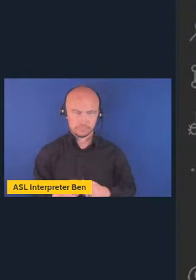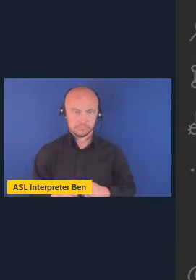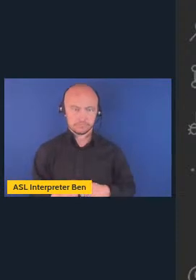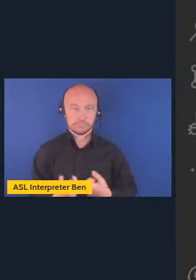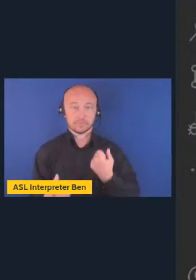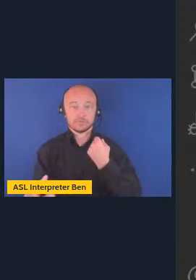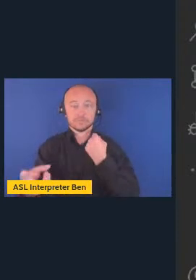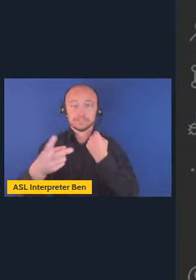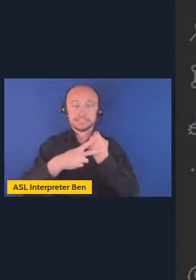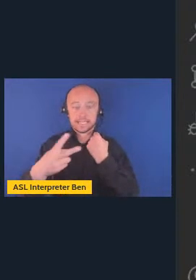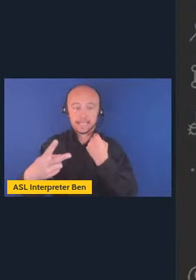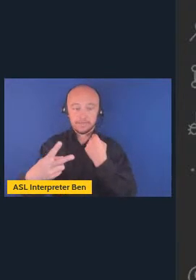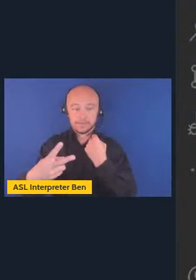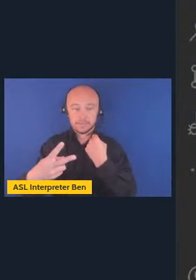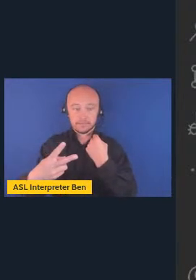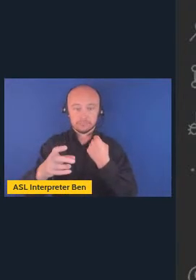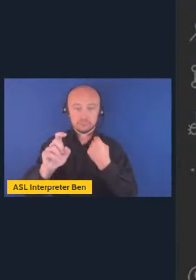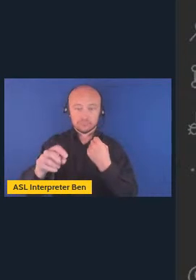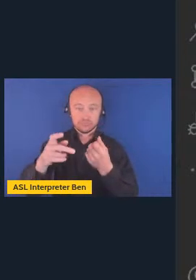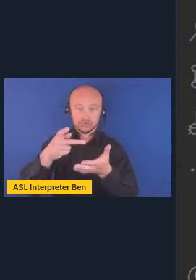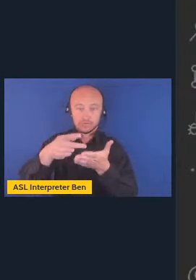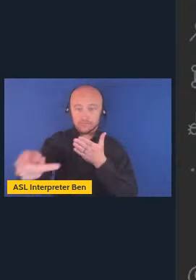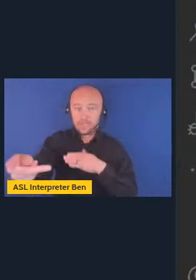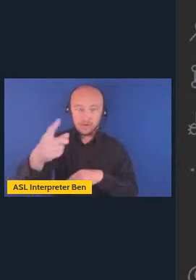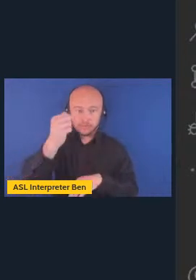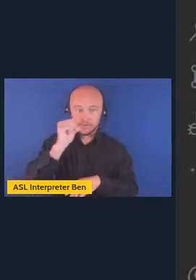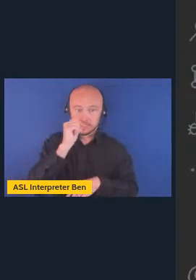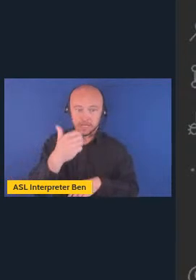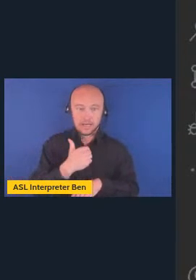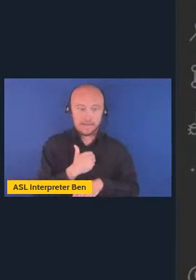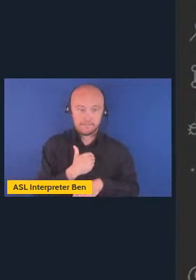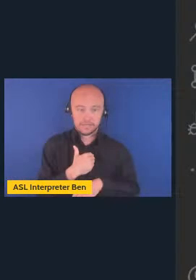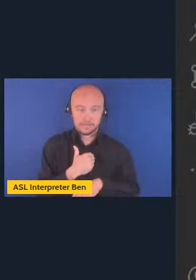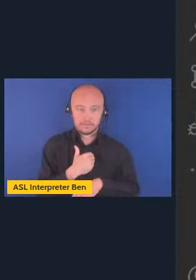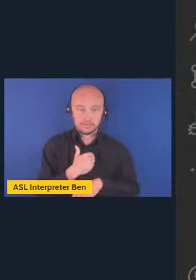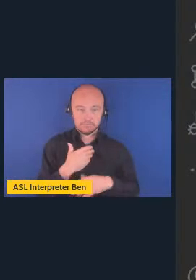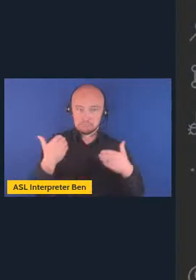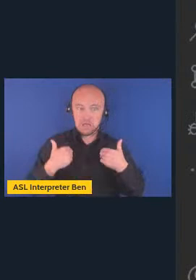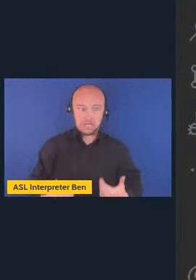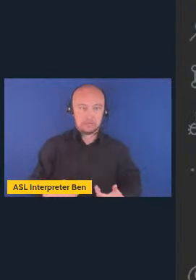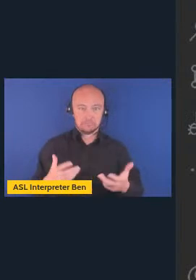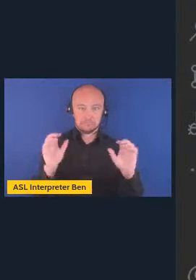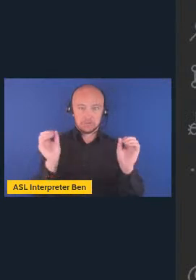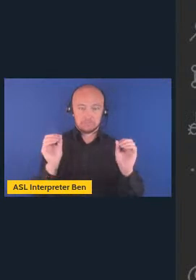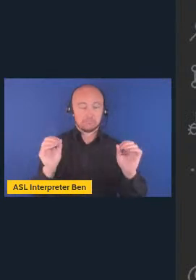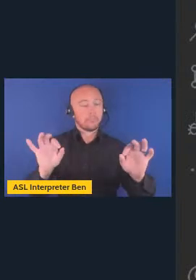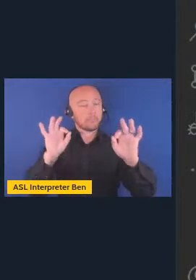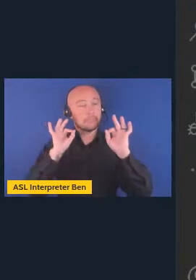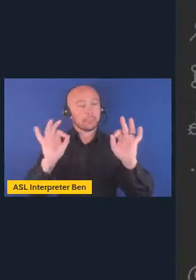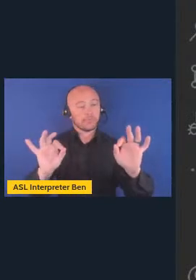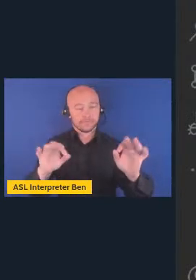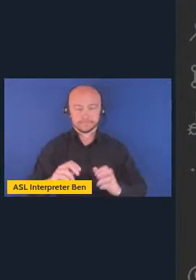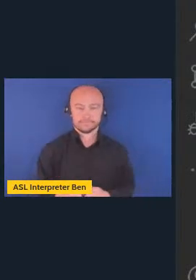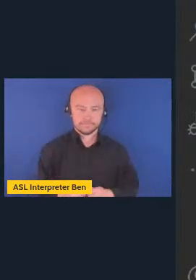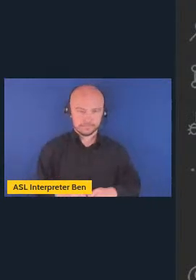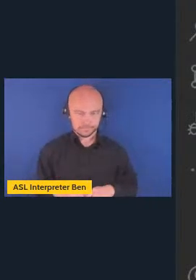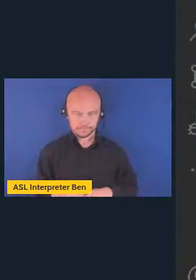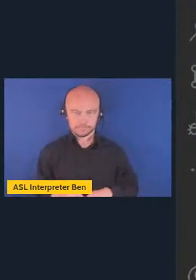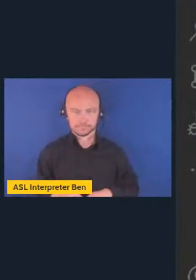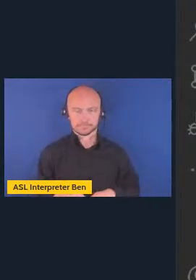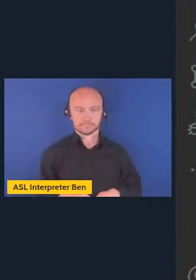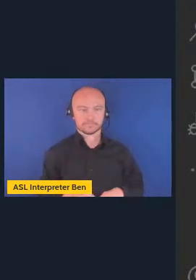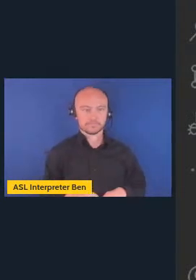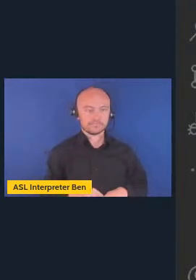this. And this test should fail because I don't have body at all. Great. So it did fail.